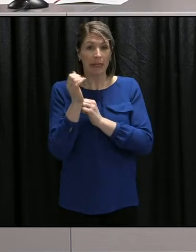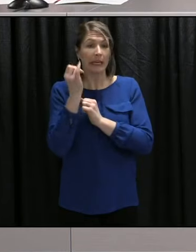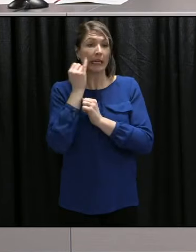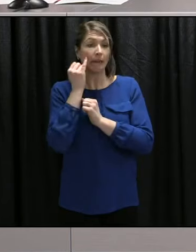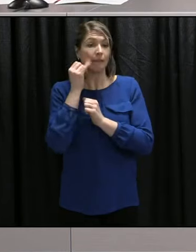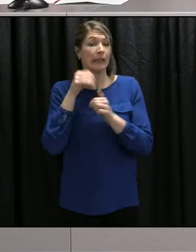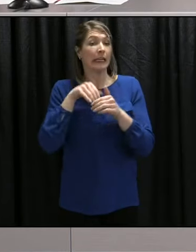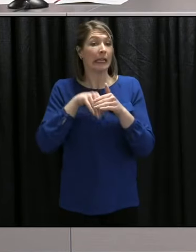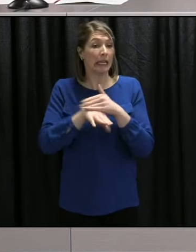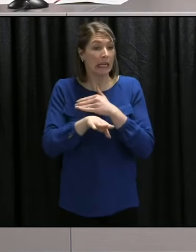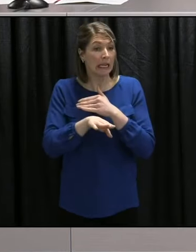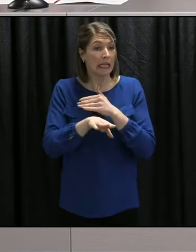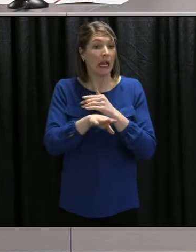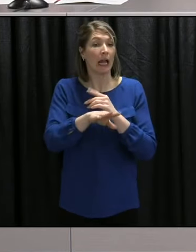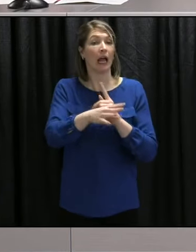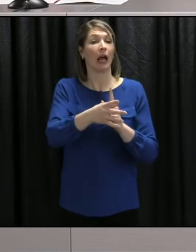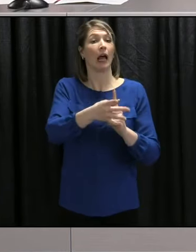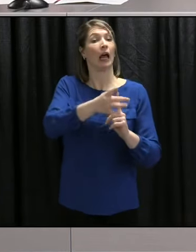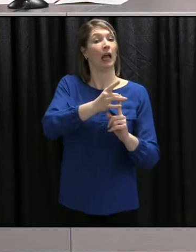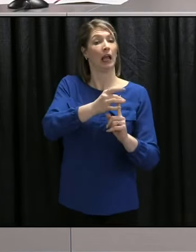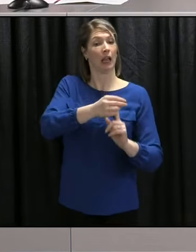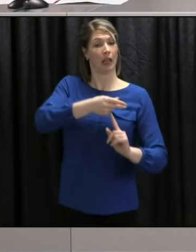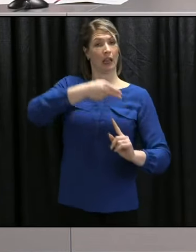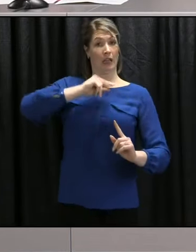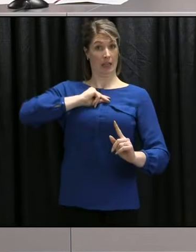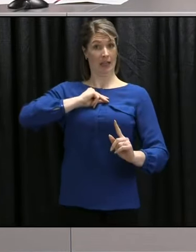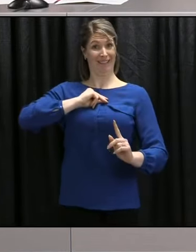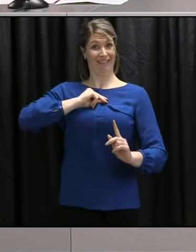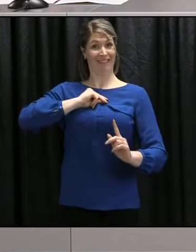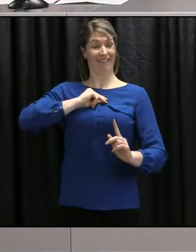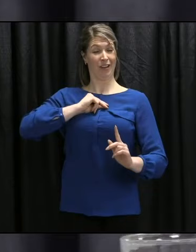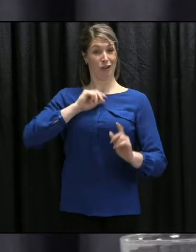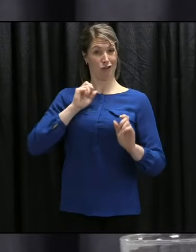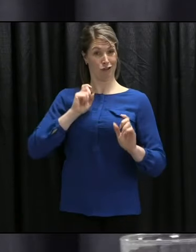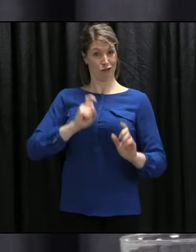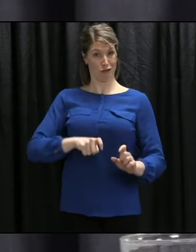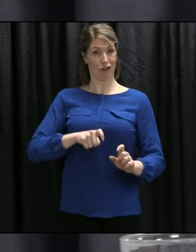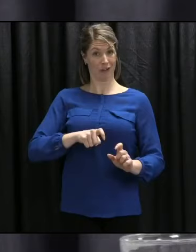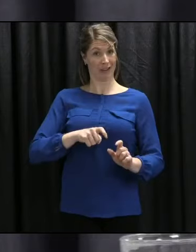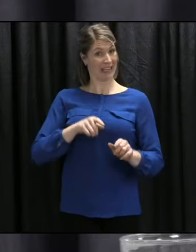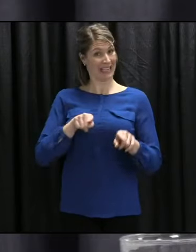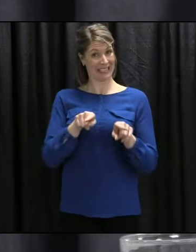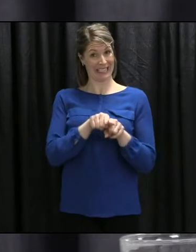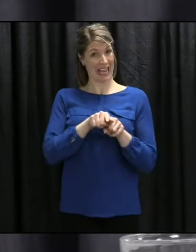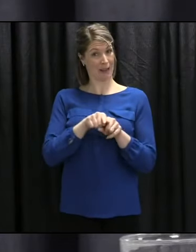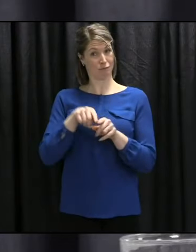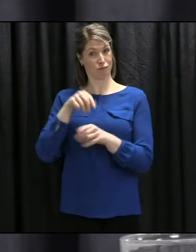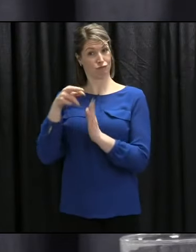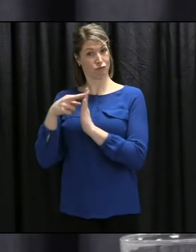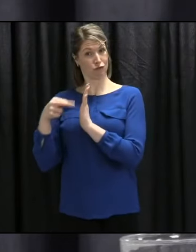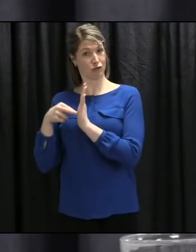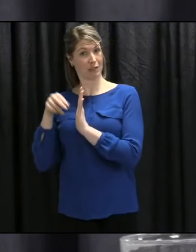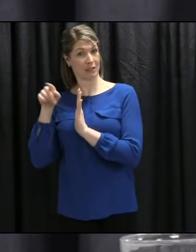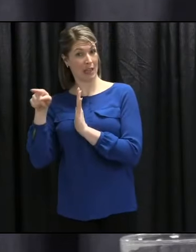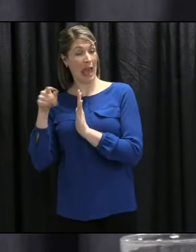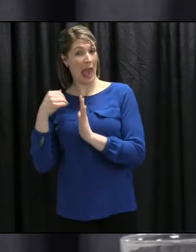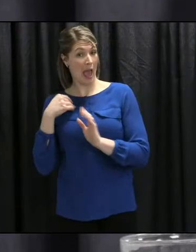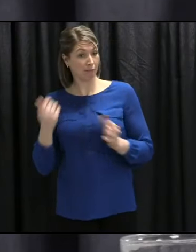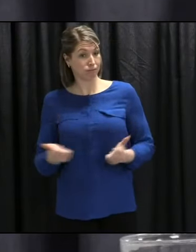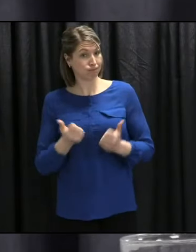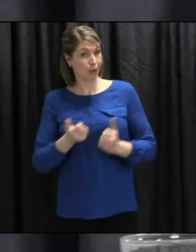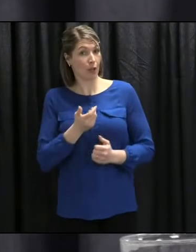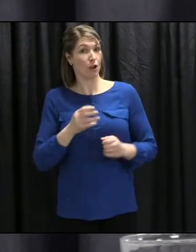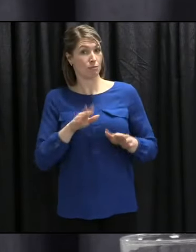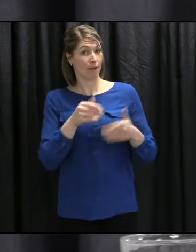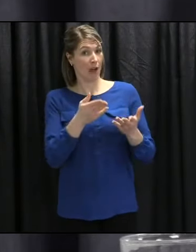to make sure all those workers are provided for? From the point of view of personal care and home care workers, traditionally they